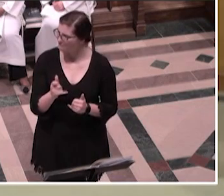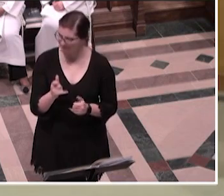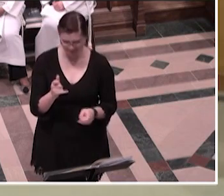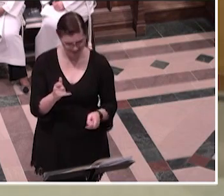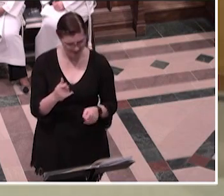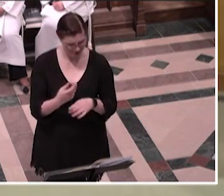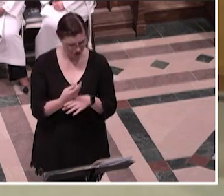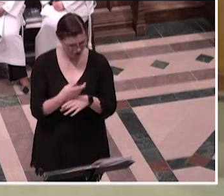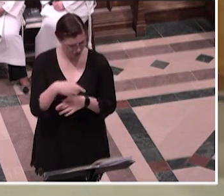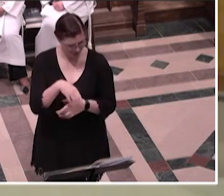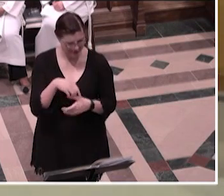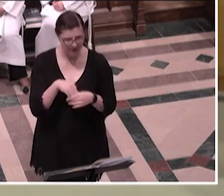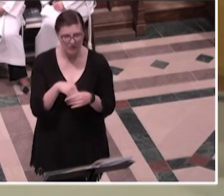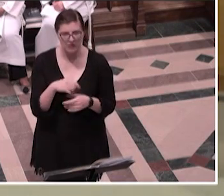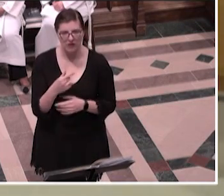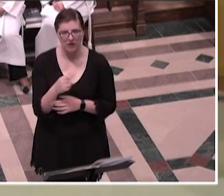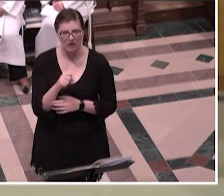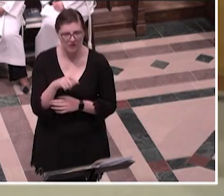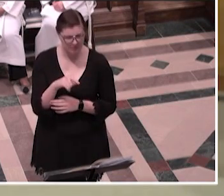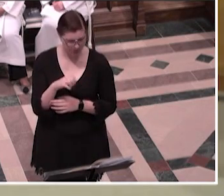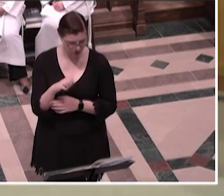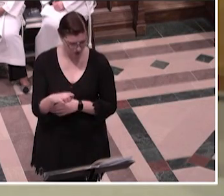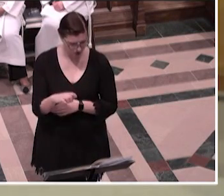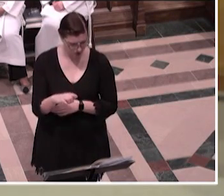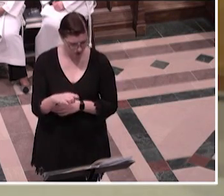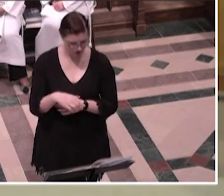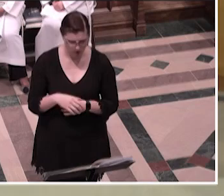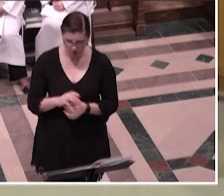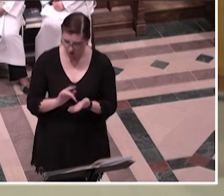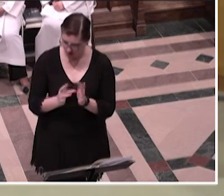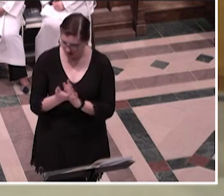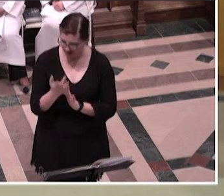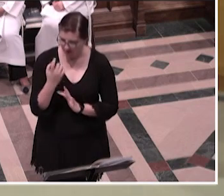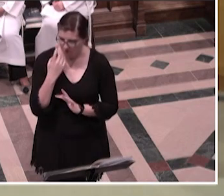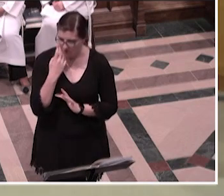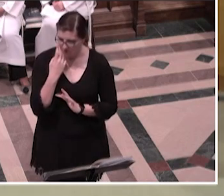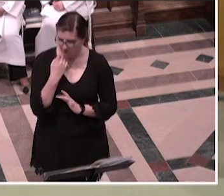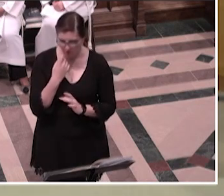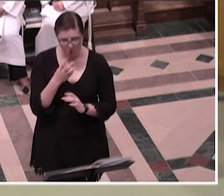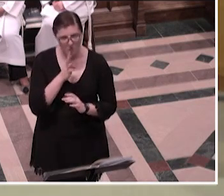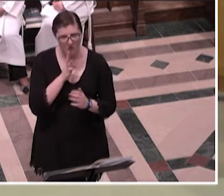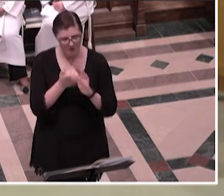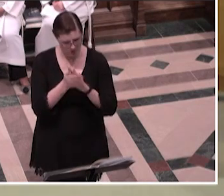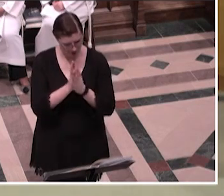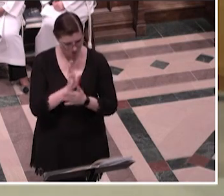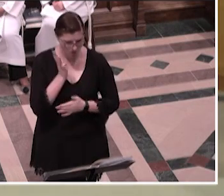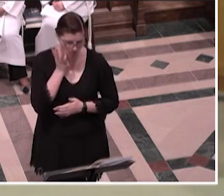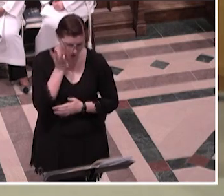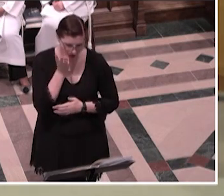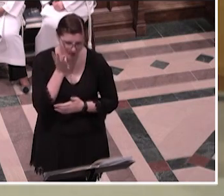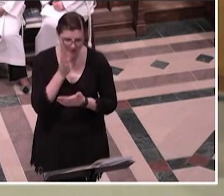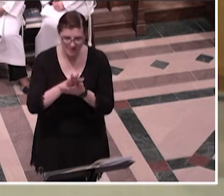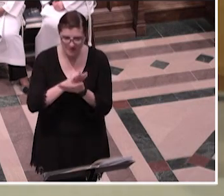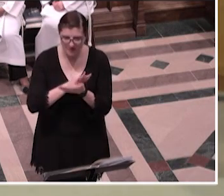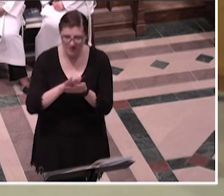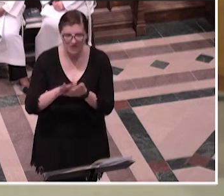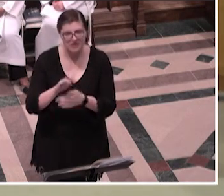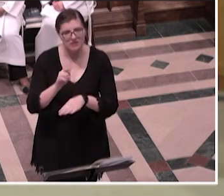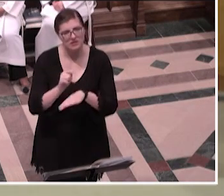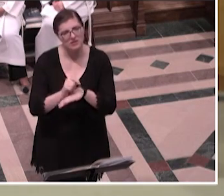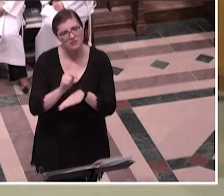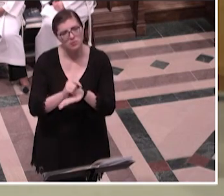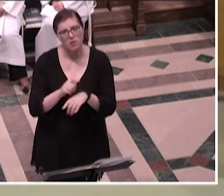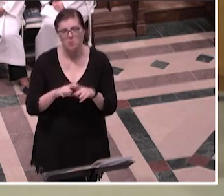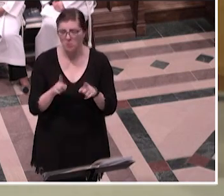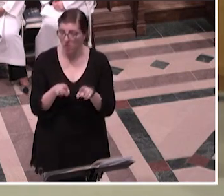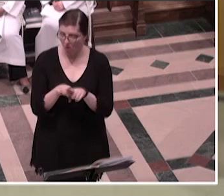gospel. Jesus has only turned water into wine and cleansed the temple. But it's